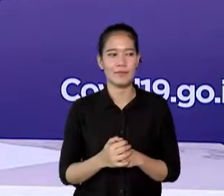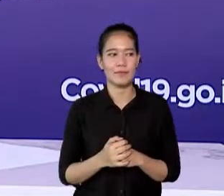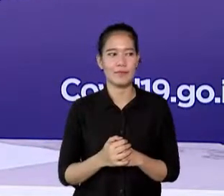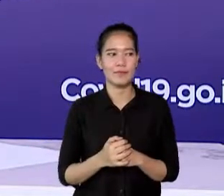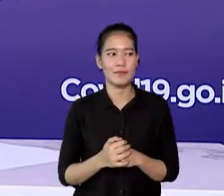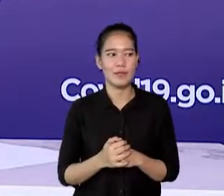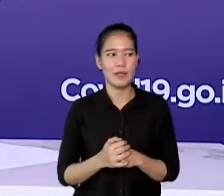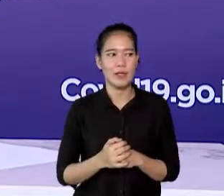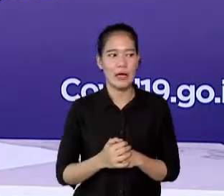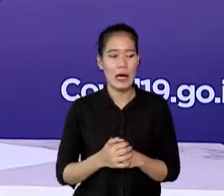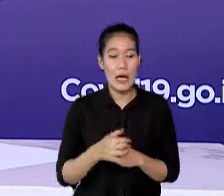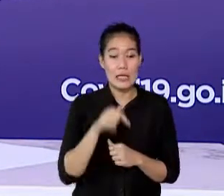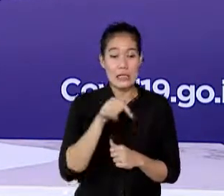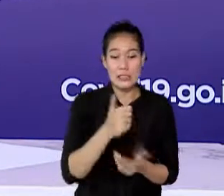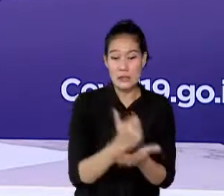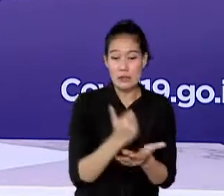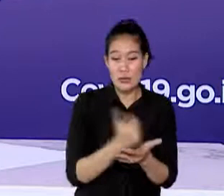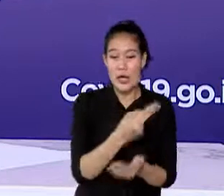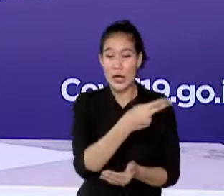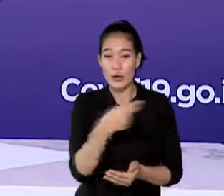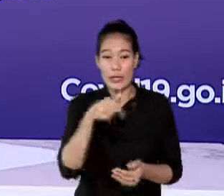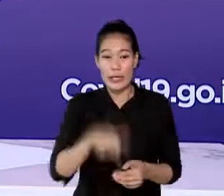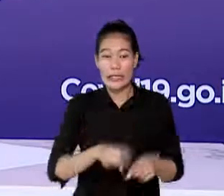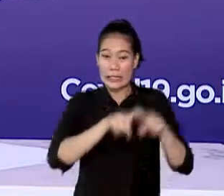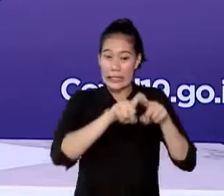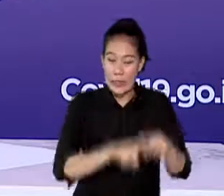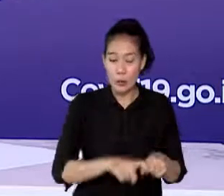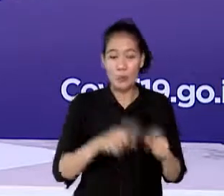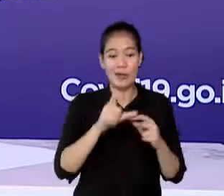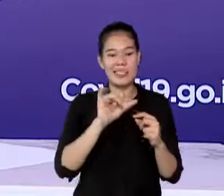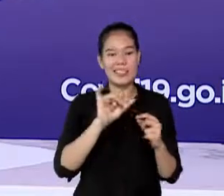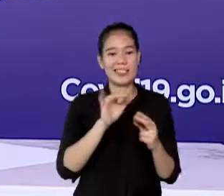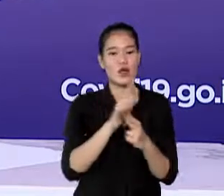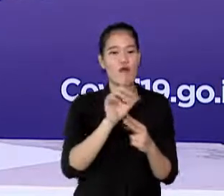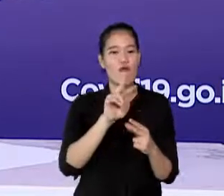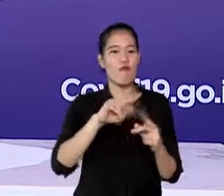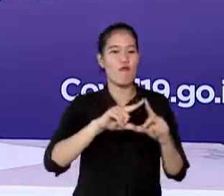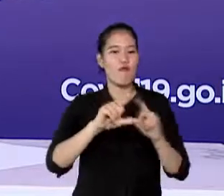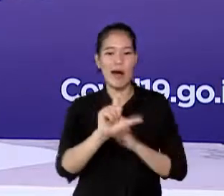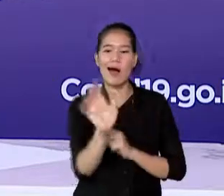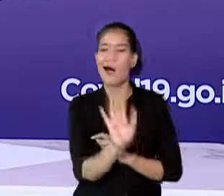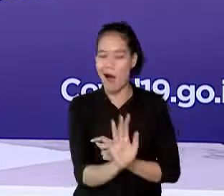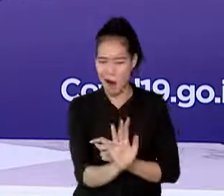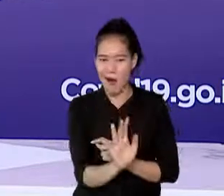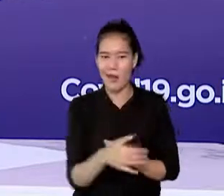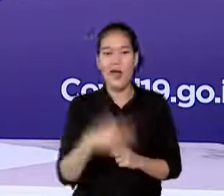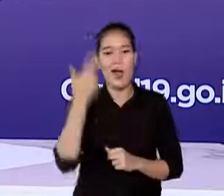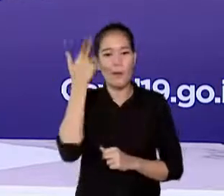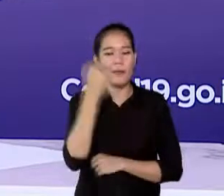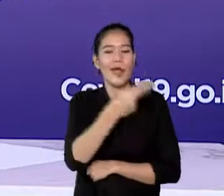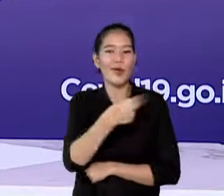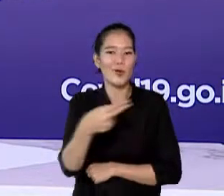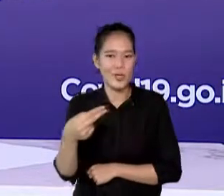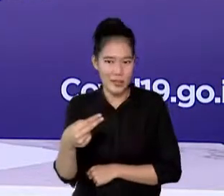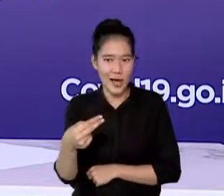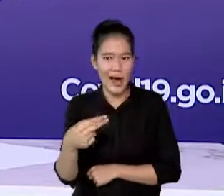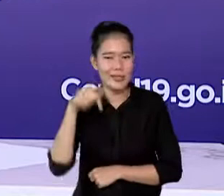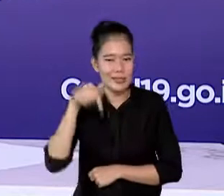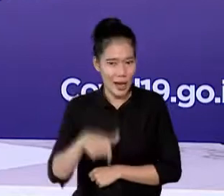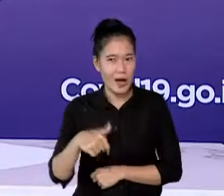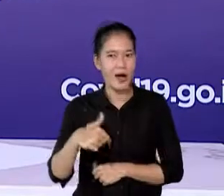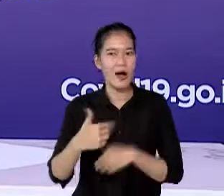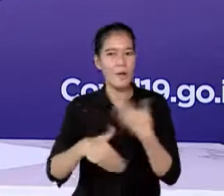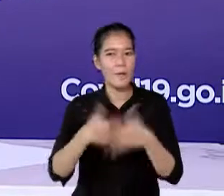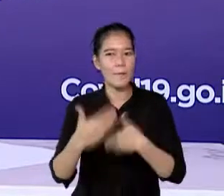rely on Sinovac in terms of the vaccine supply. And the government of Indonesia is doing